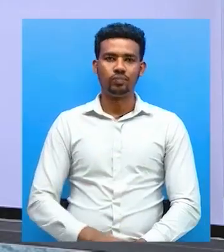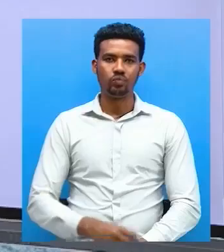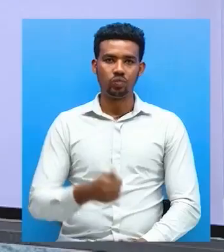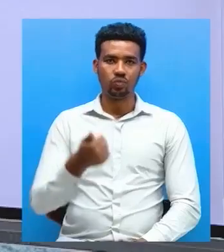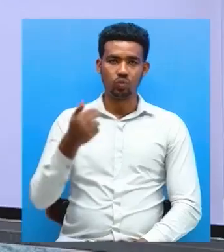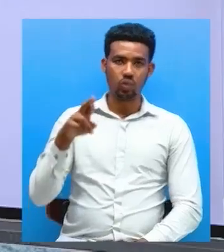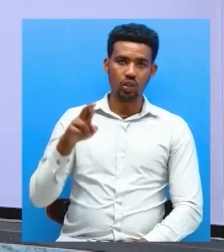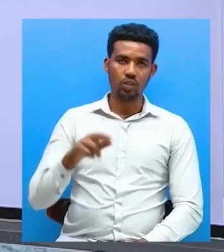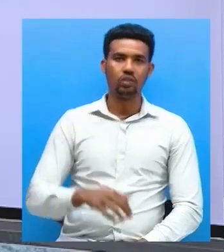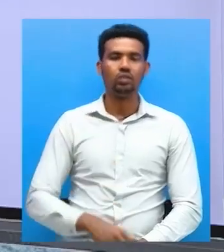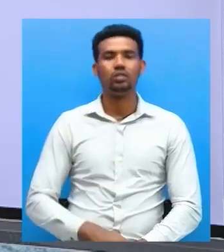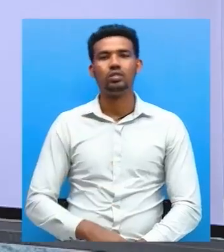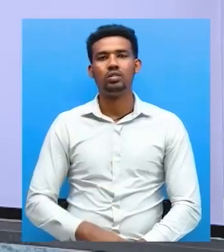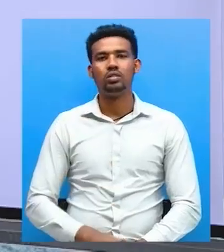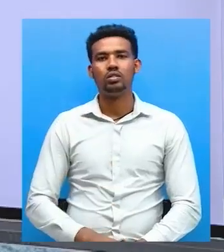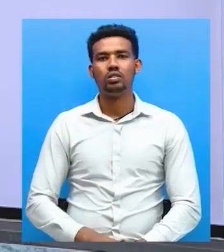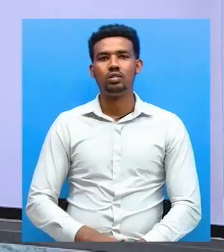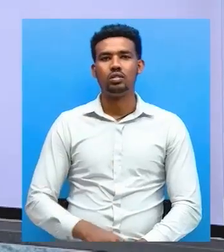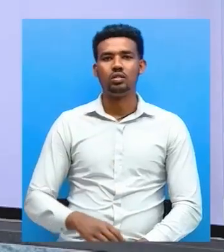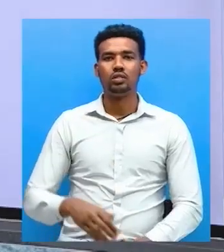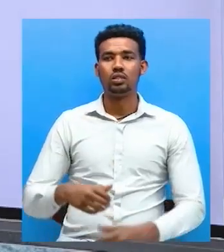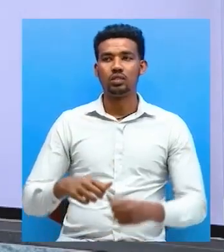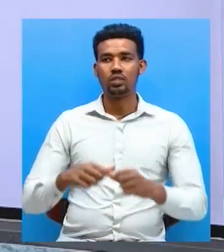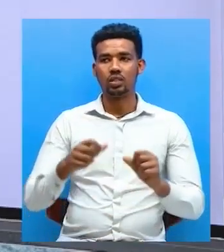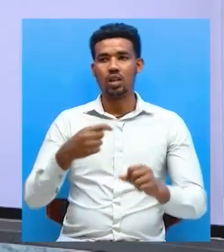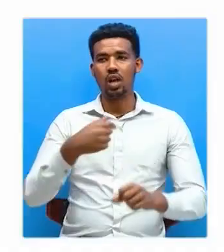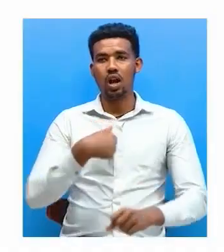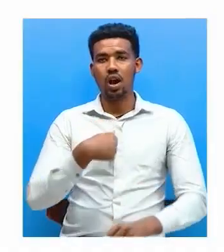are. We are. Let us continue. I am.